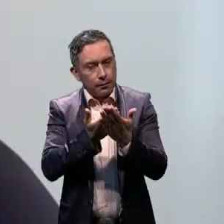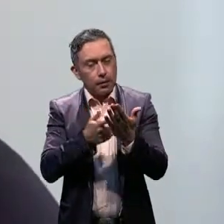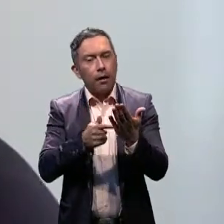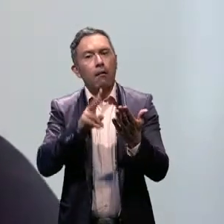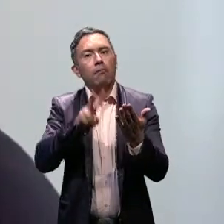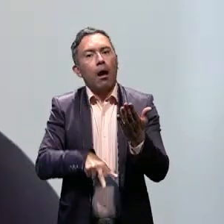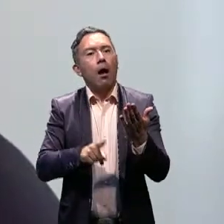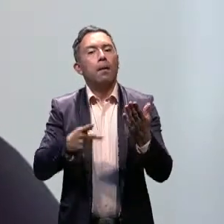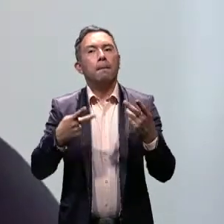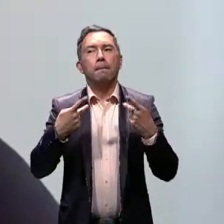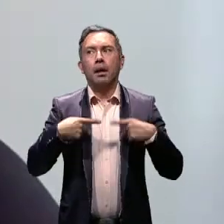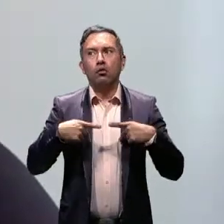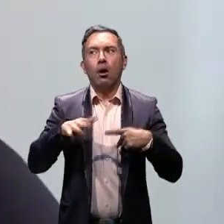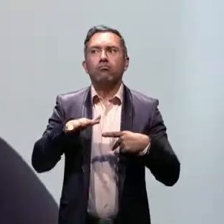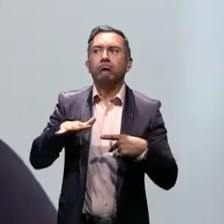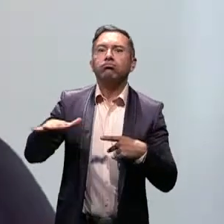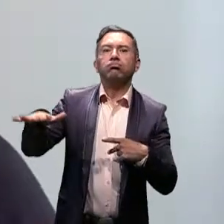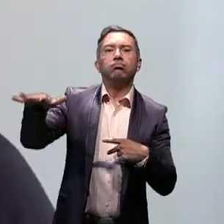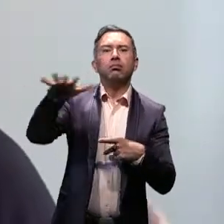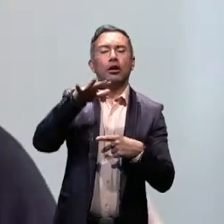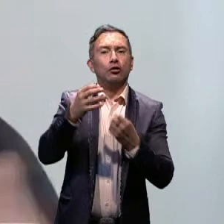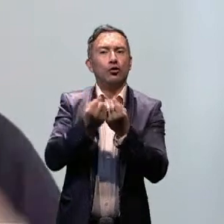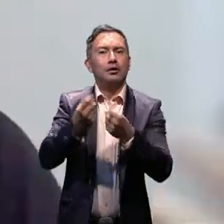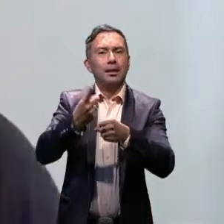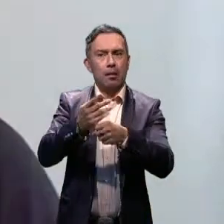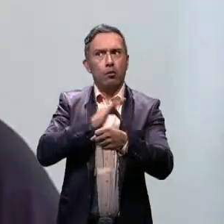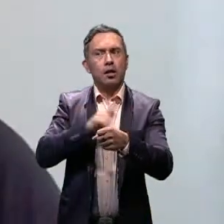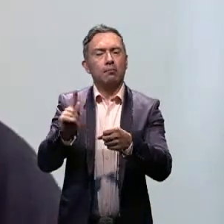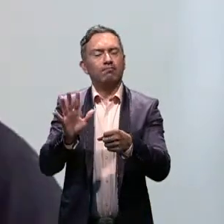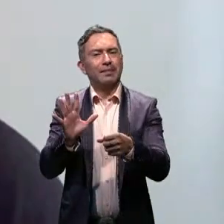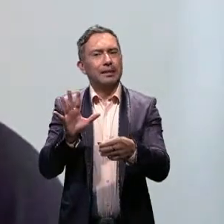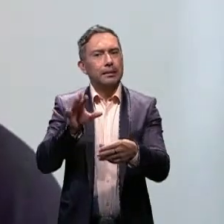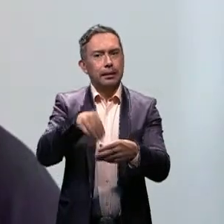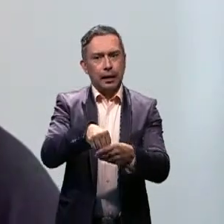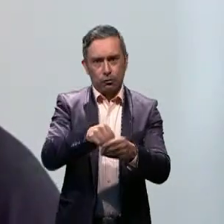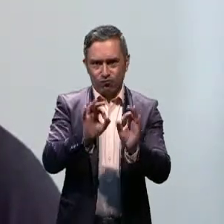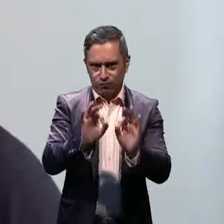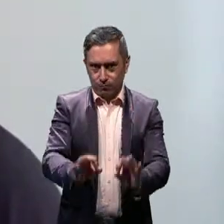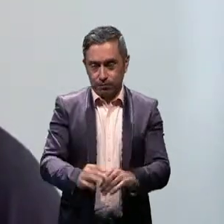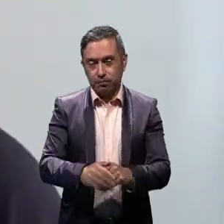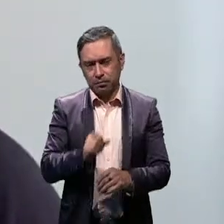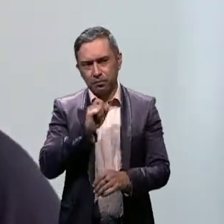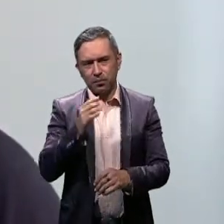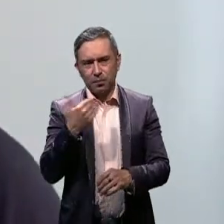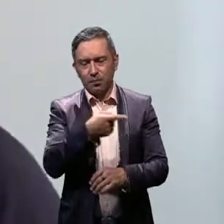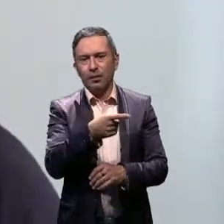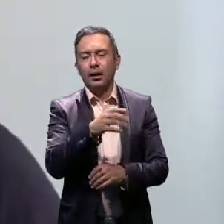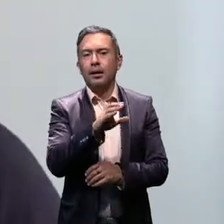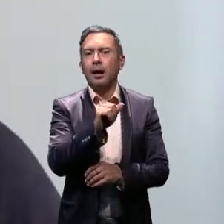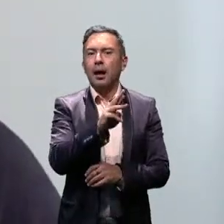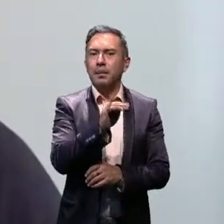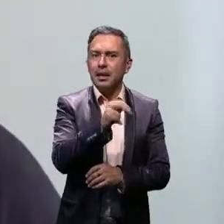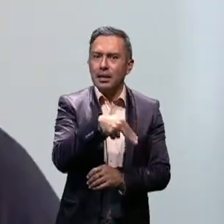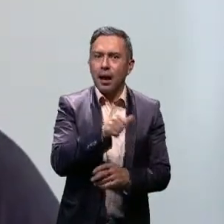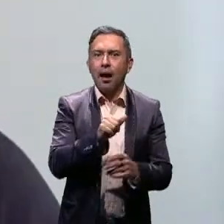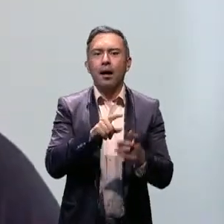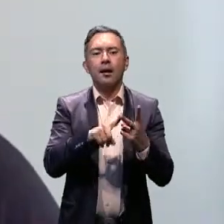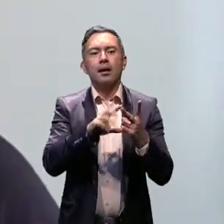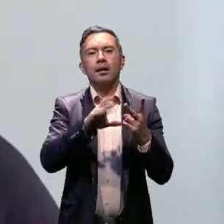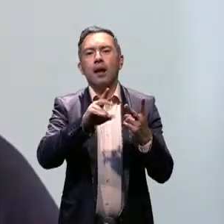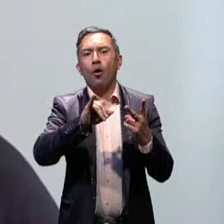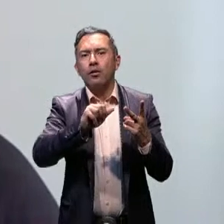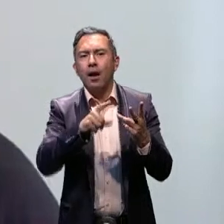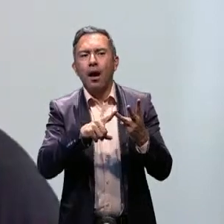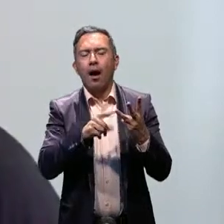initiatives that truly will integrate the society. And I think this is so important. We have mentioned it, both Carolina